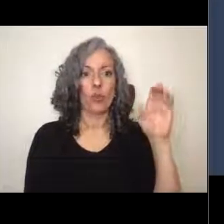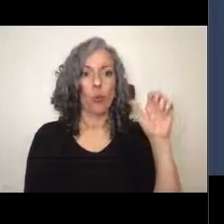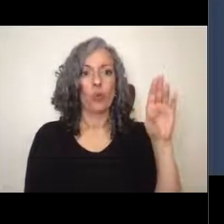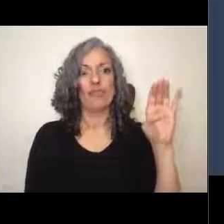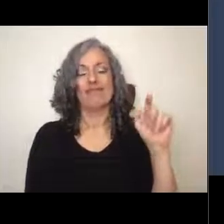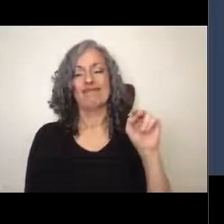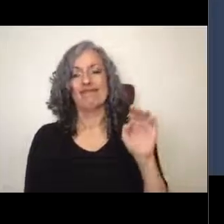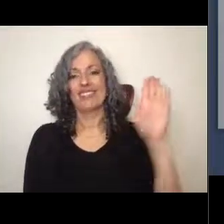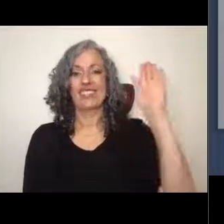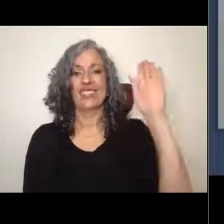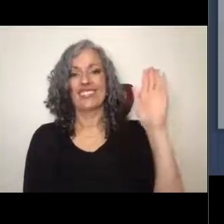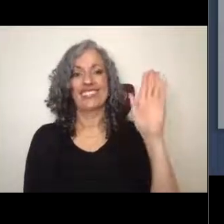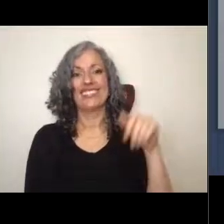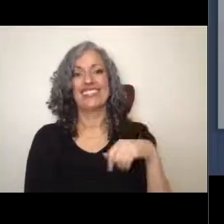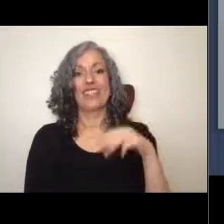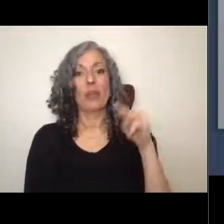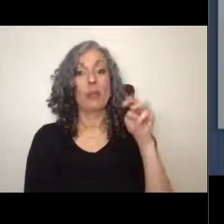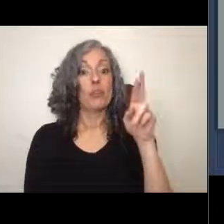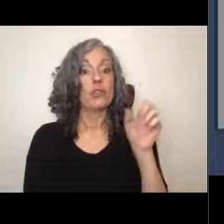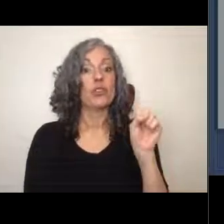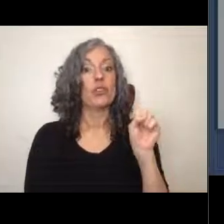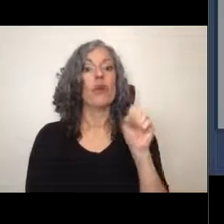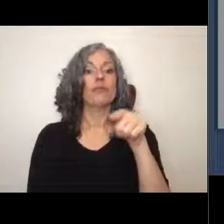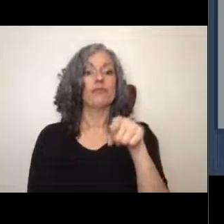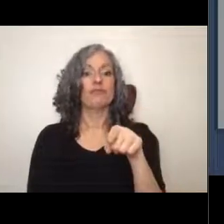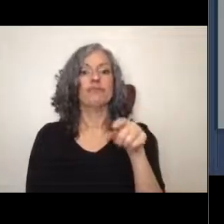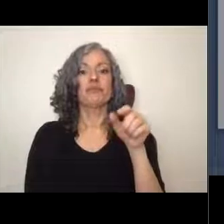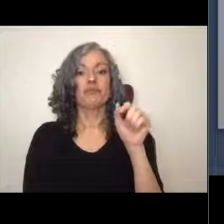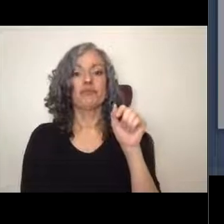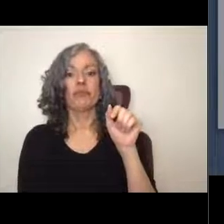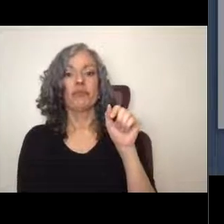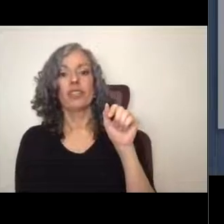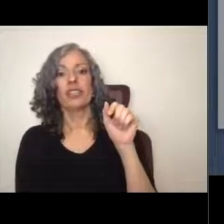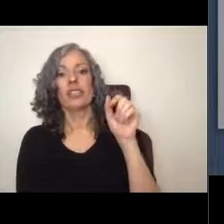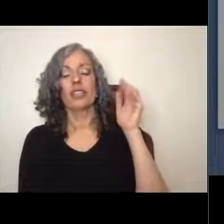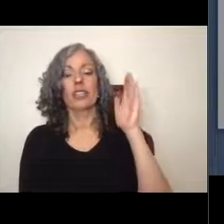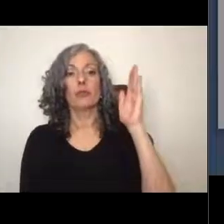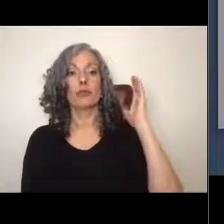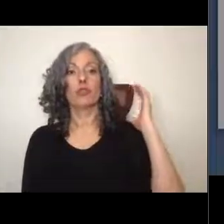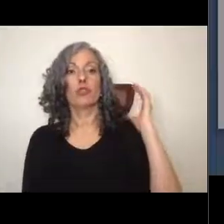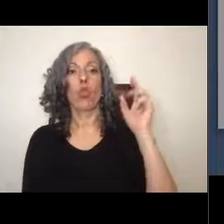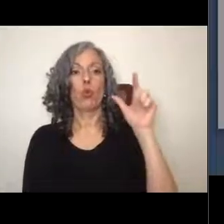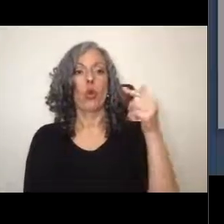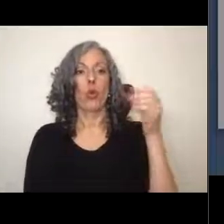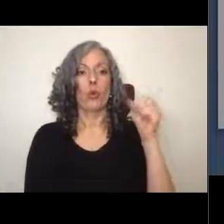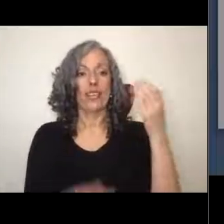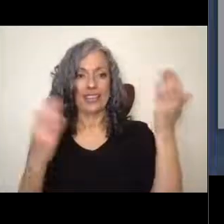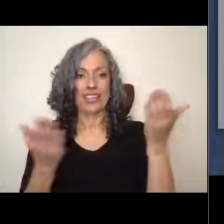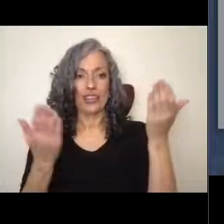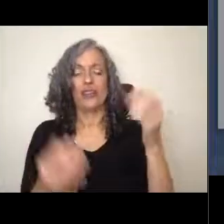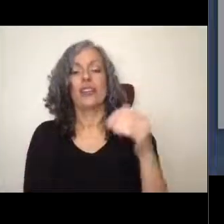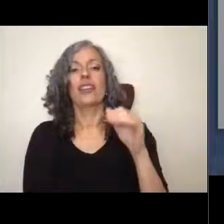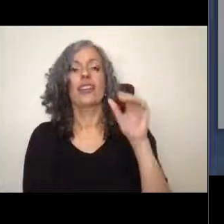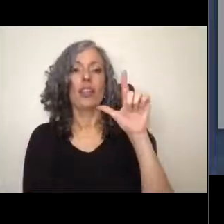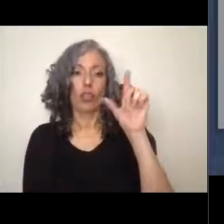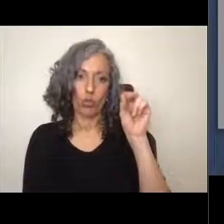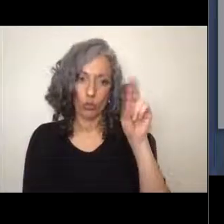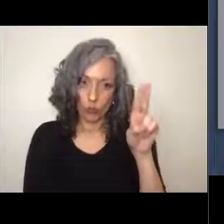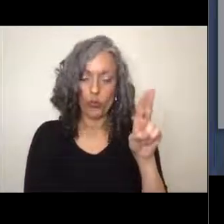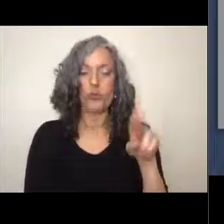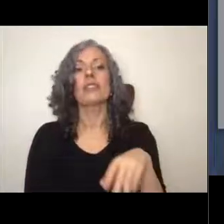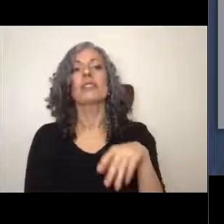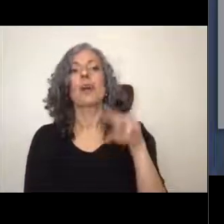Present. Vice Chair Guardino. Present. Commissioner Lugo. Here. Commissioner Liu. Here. Commissioner